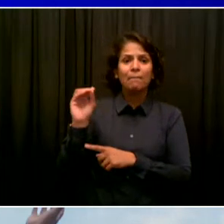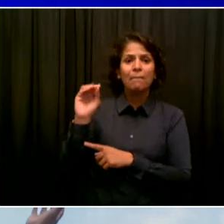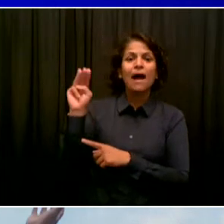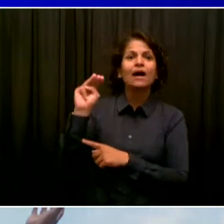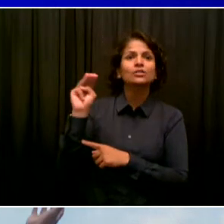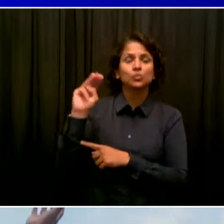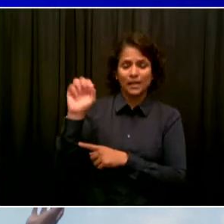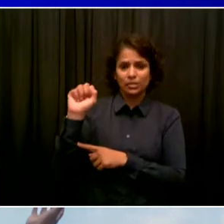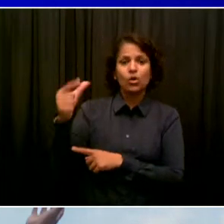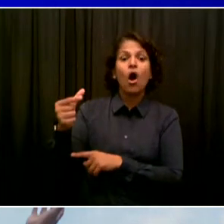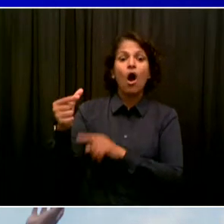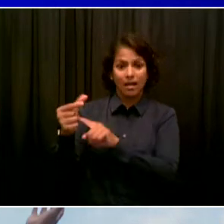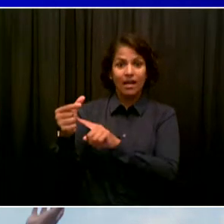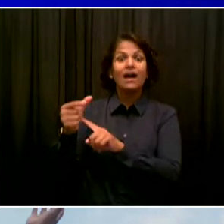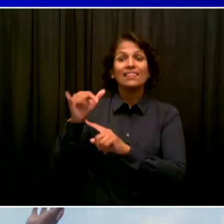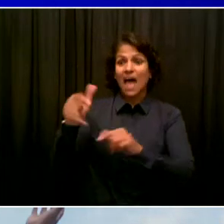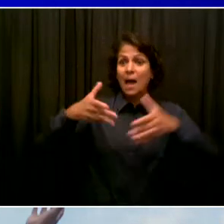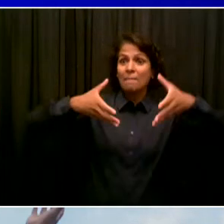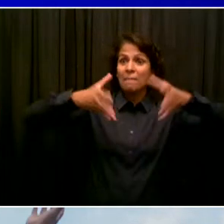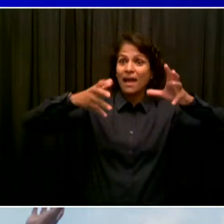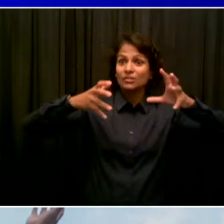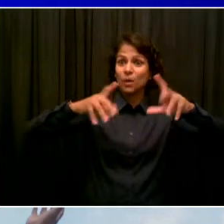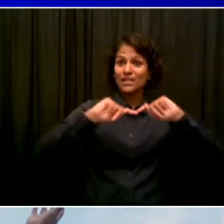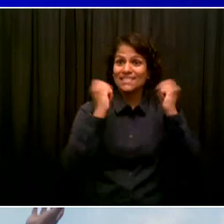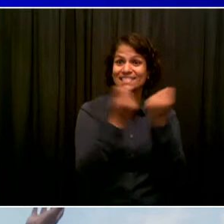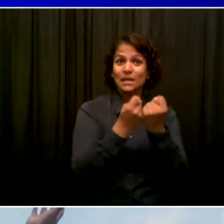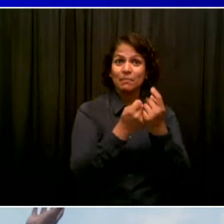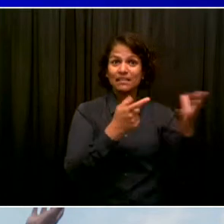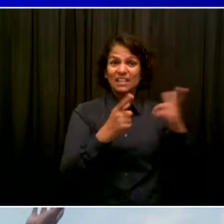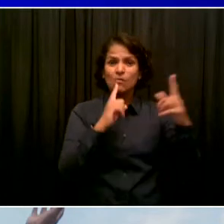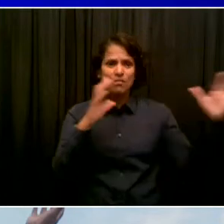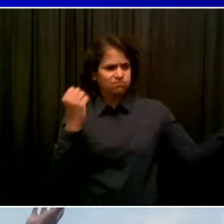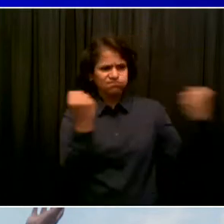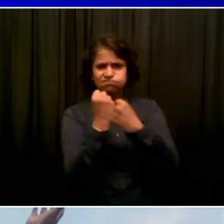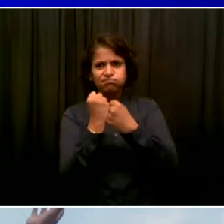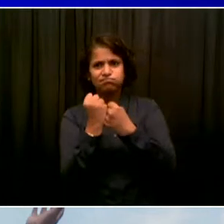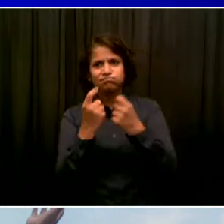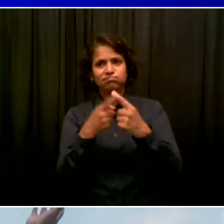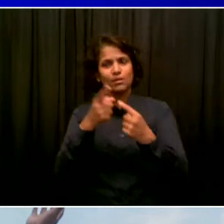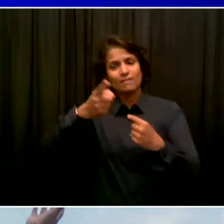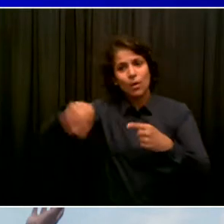housing who need it. There will be over 144 teams from across the city.